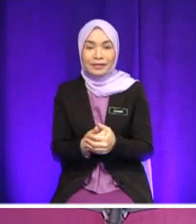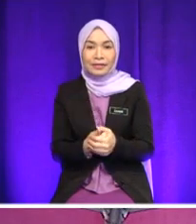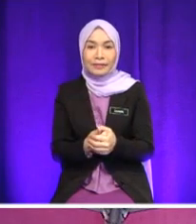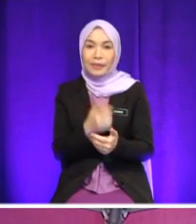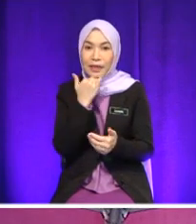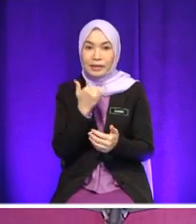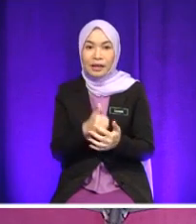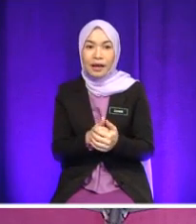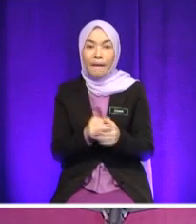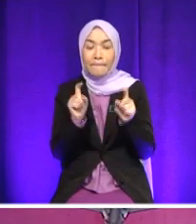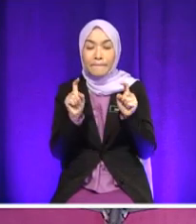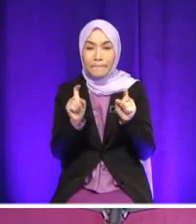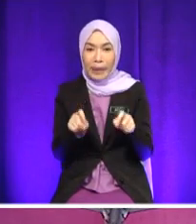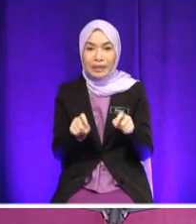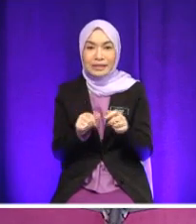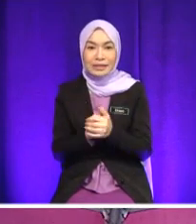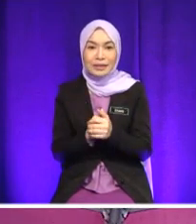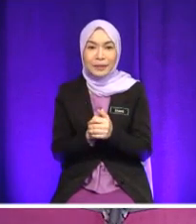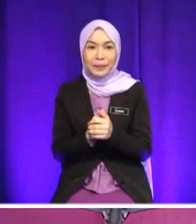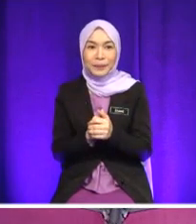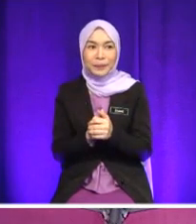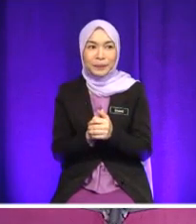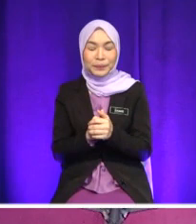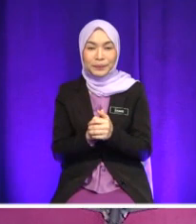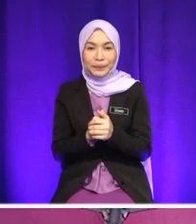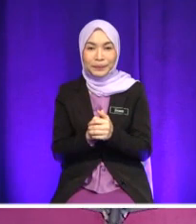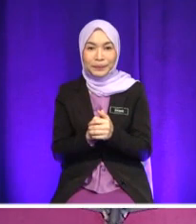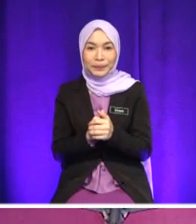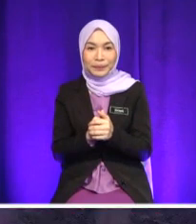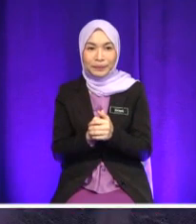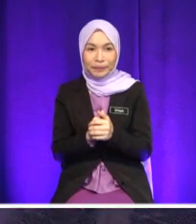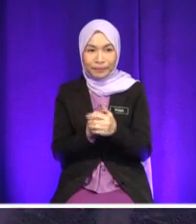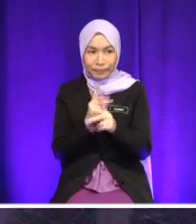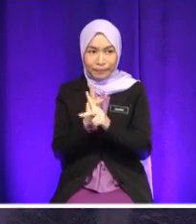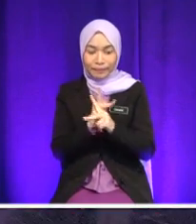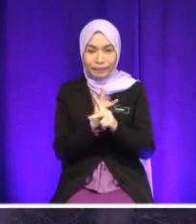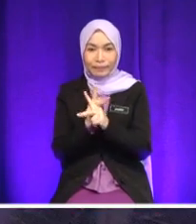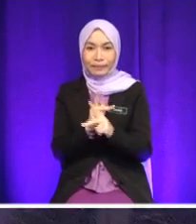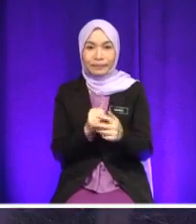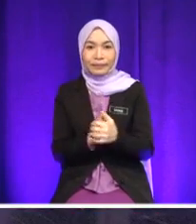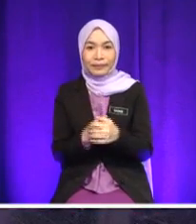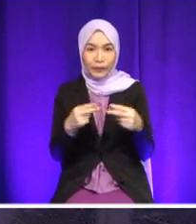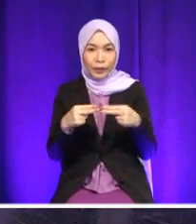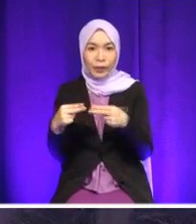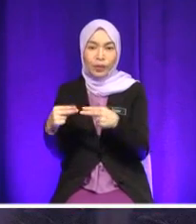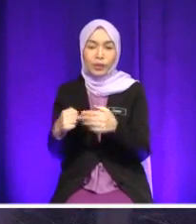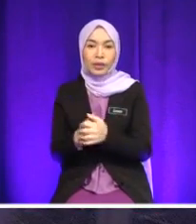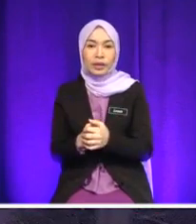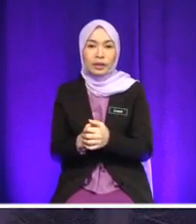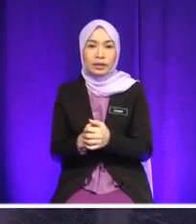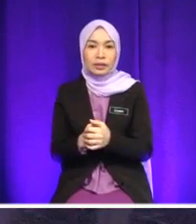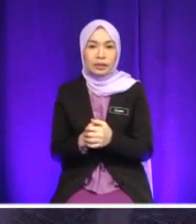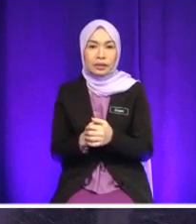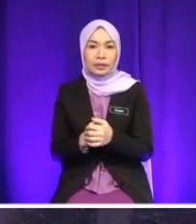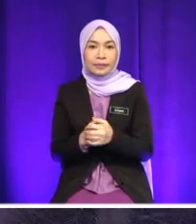great fight or an argument, That's right? Yeah, Yeah. that's true. All right. Okay. Since we're almost approaching towards the end of our lesson today, could you kindly give us